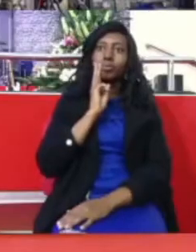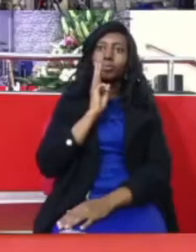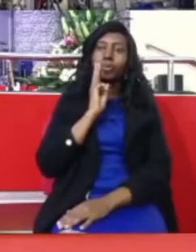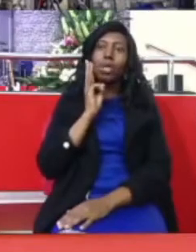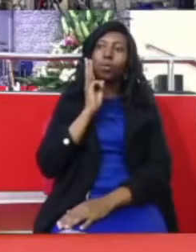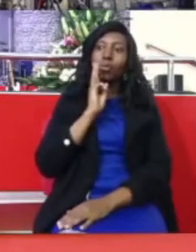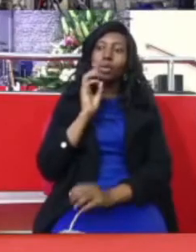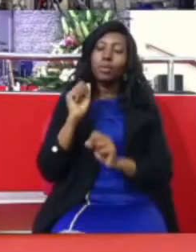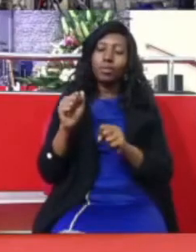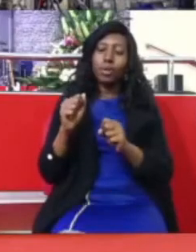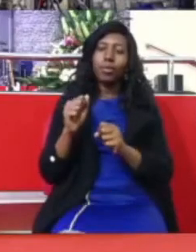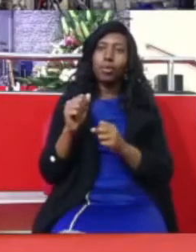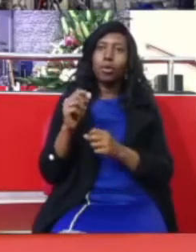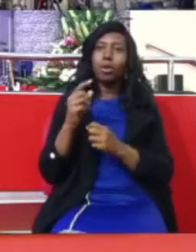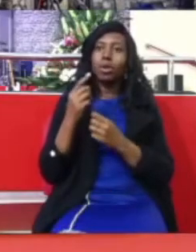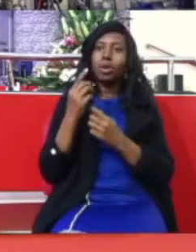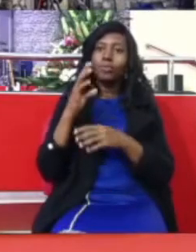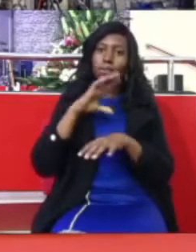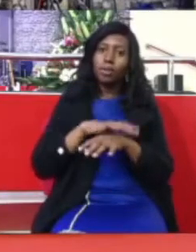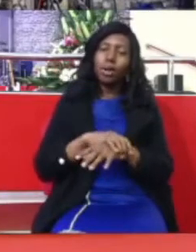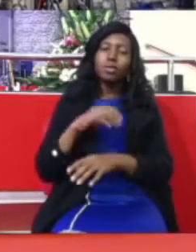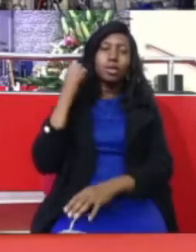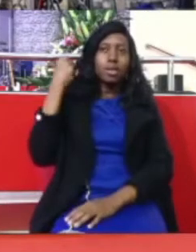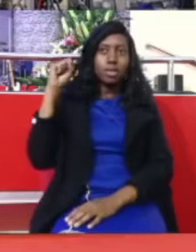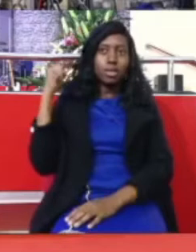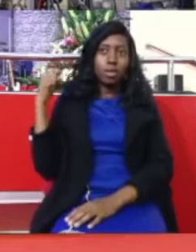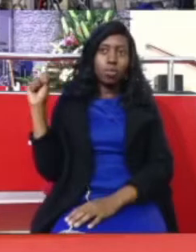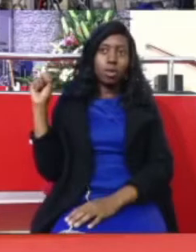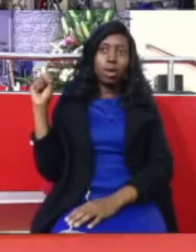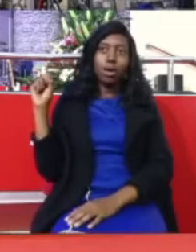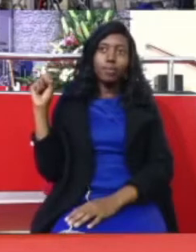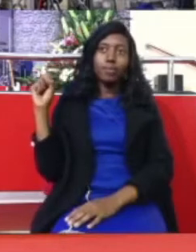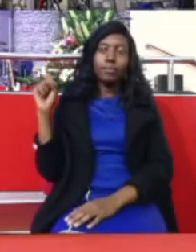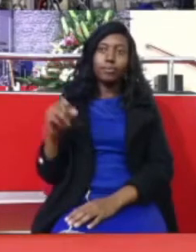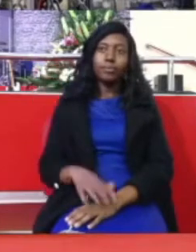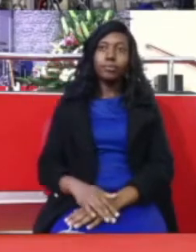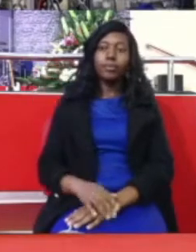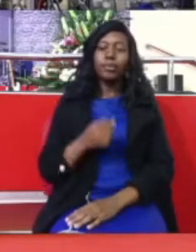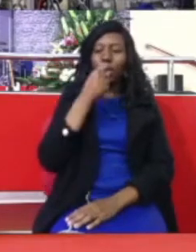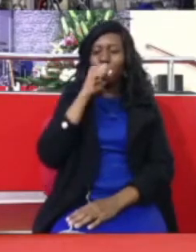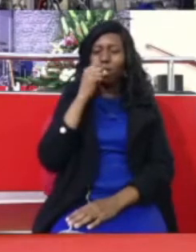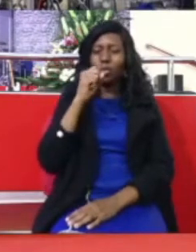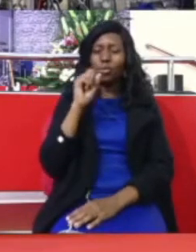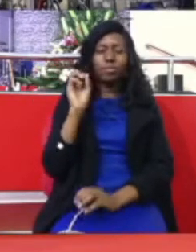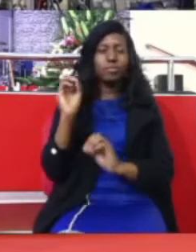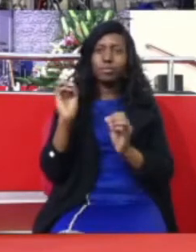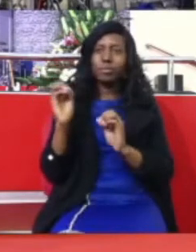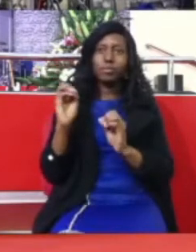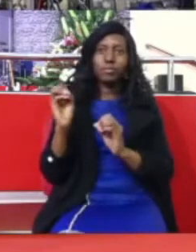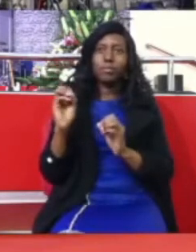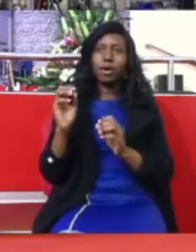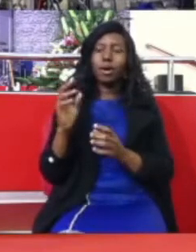scientifically. So he knew this crowd was very big, and because he did not have a microphone, he needed an